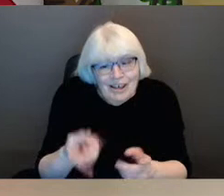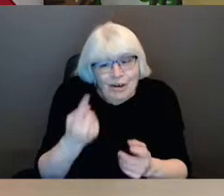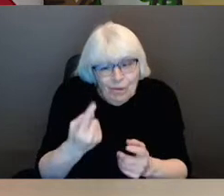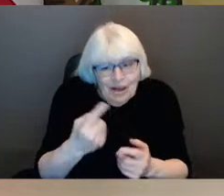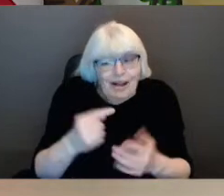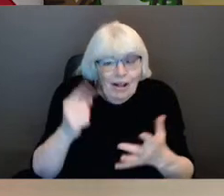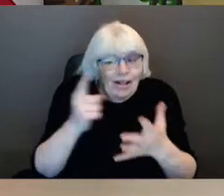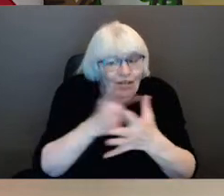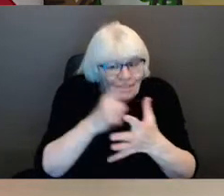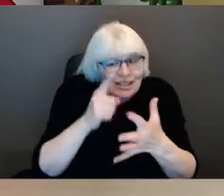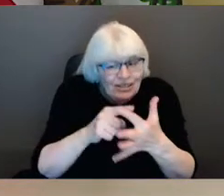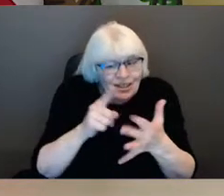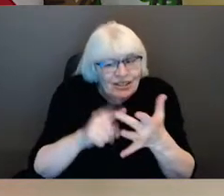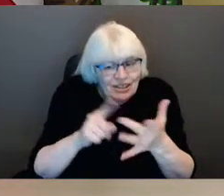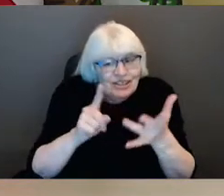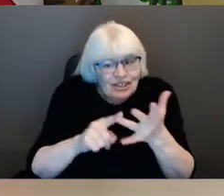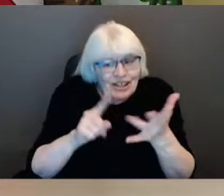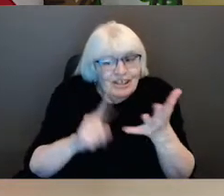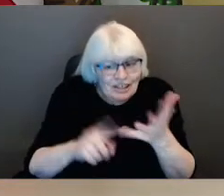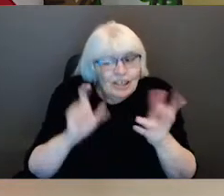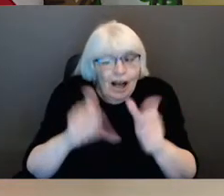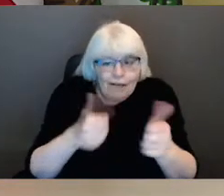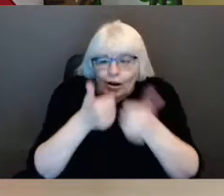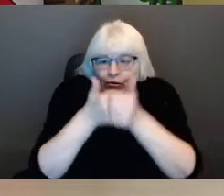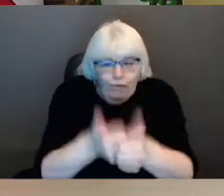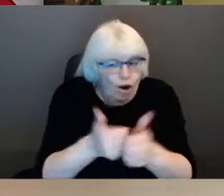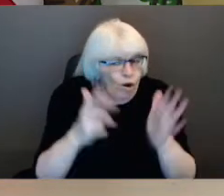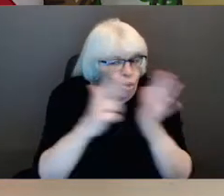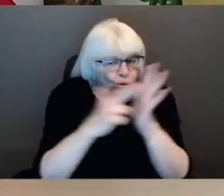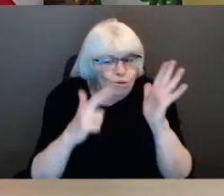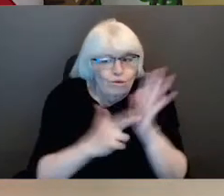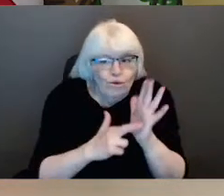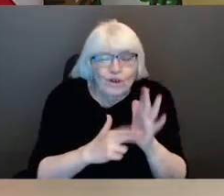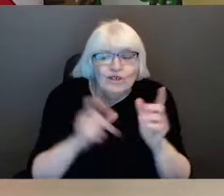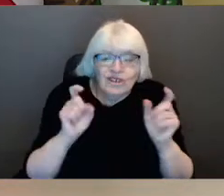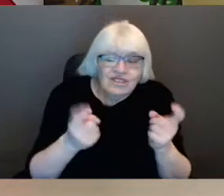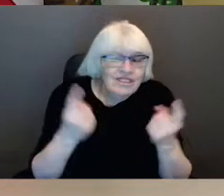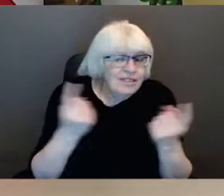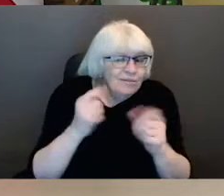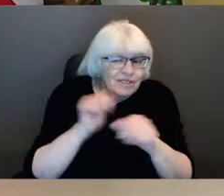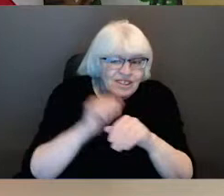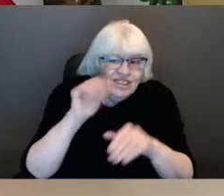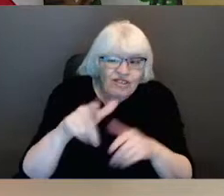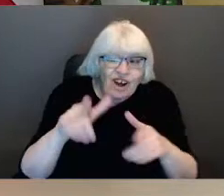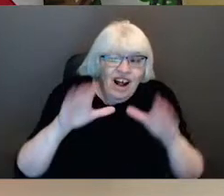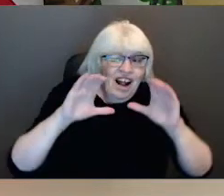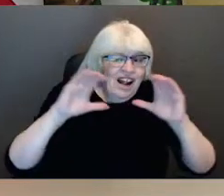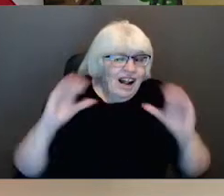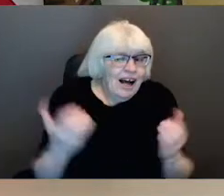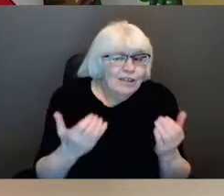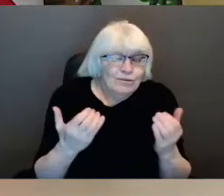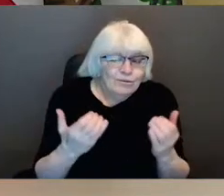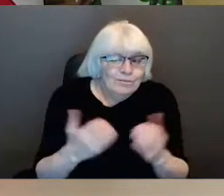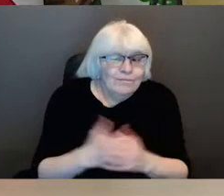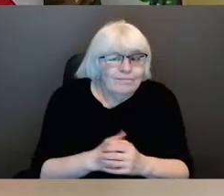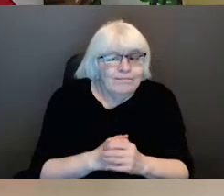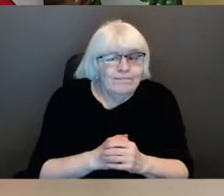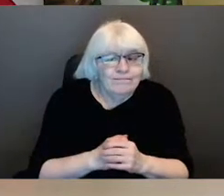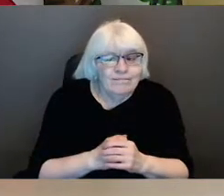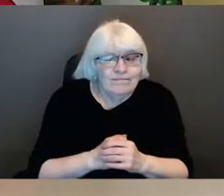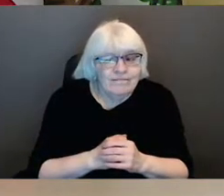but I'm not worried about sending them to the class. Is there a point in time where you look at closure of